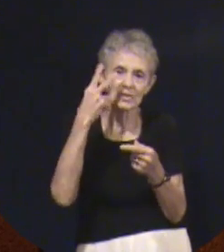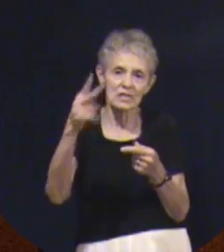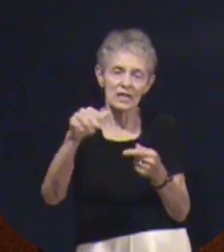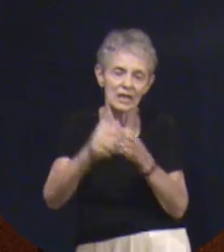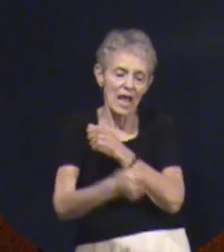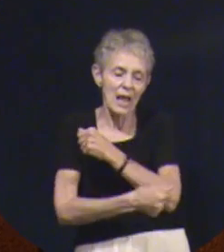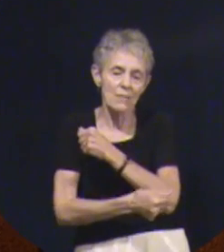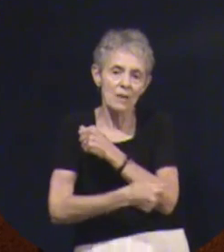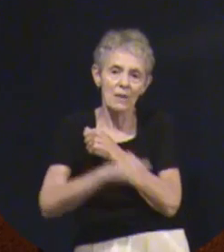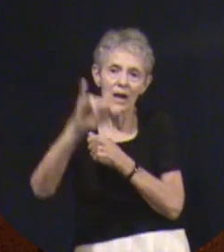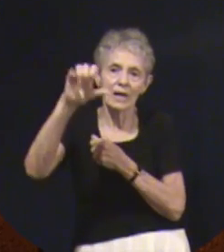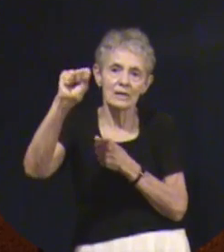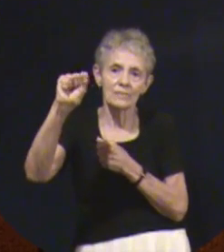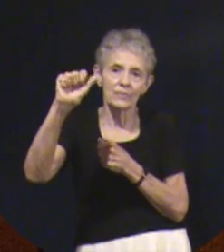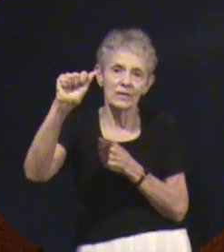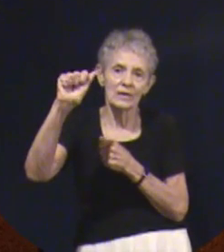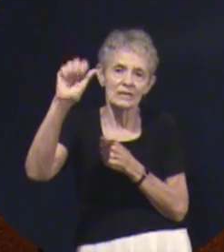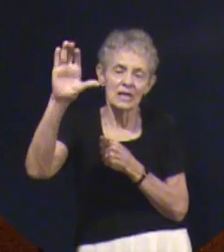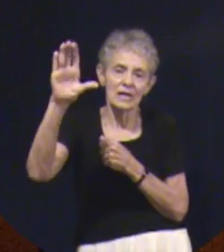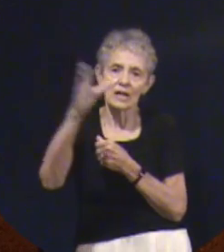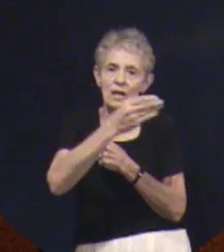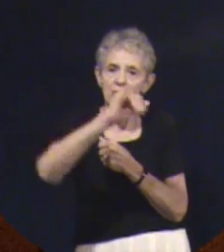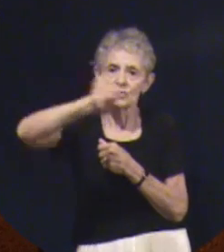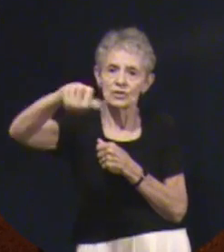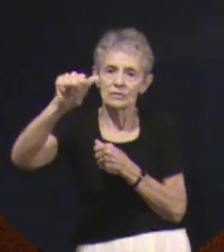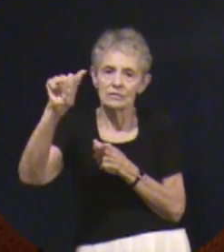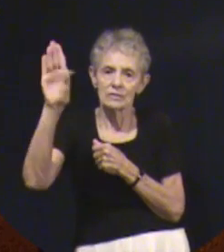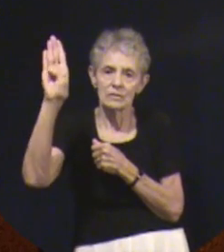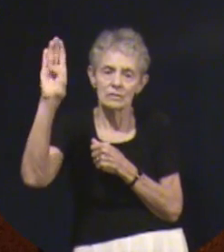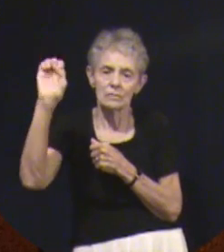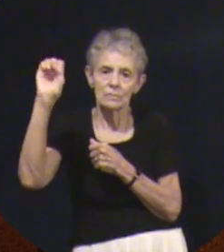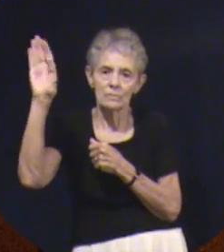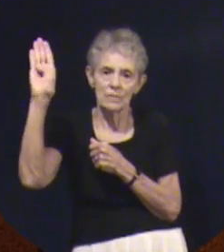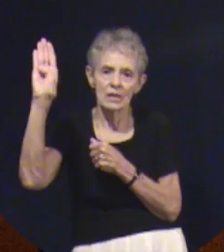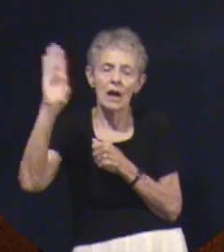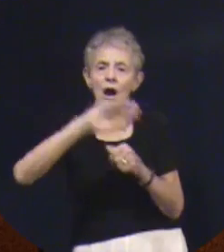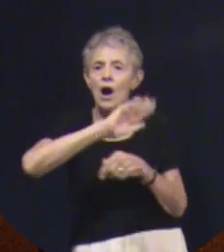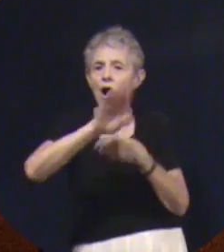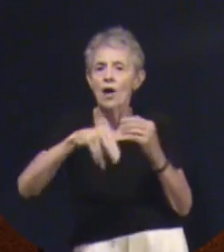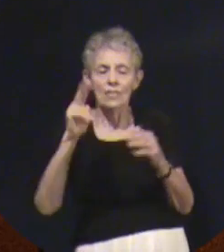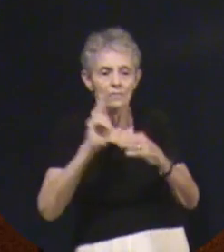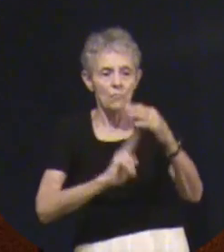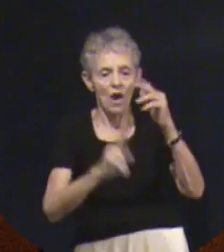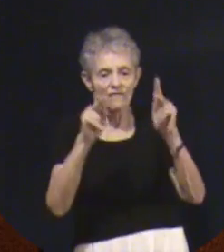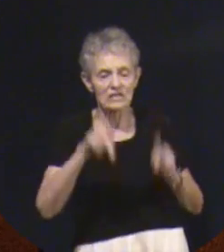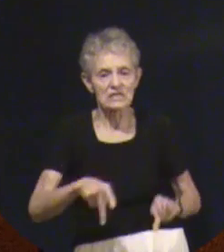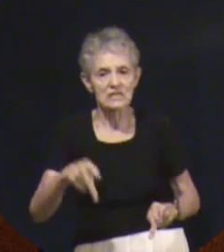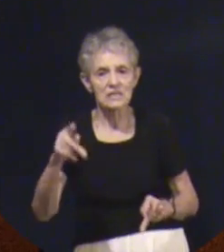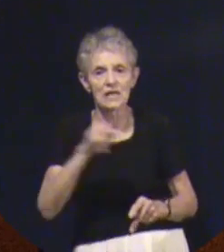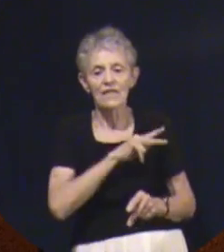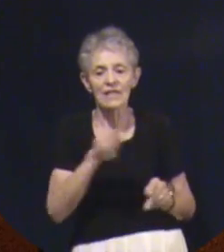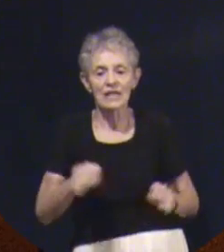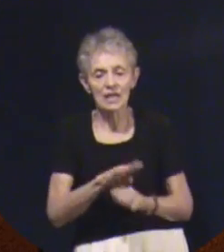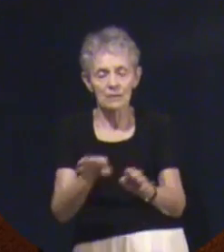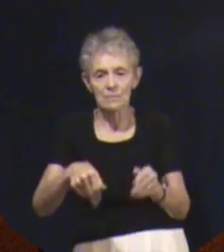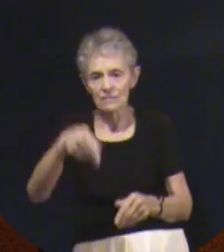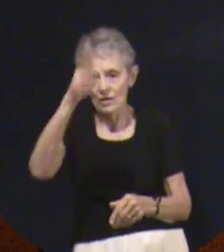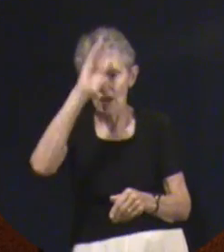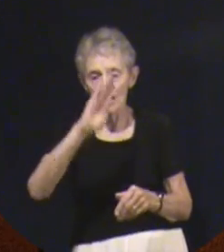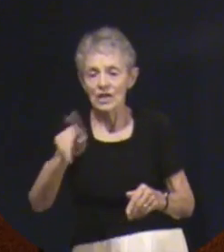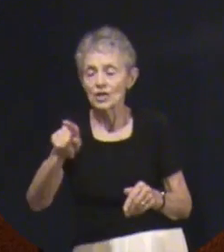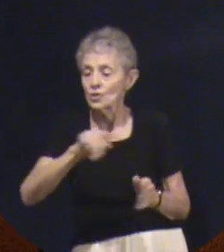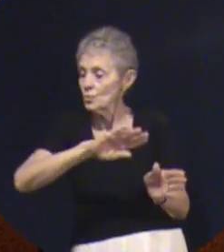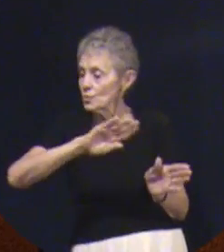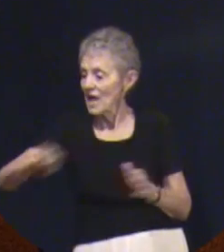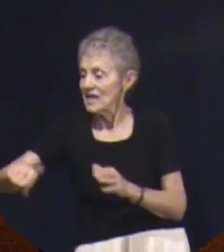Jacob, and all the prophets in the kingdom of God, and you yourselves cast out. And